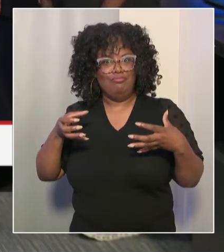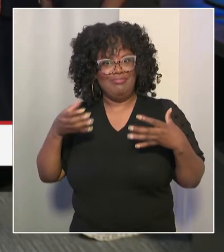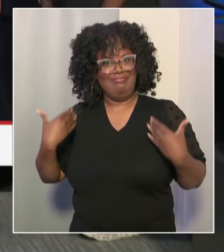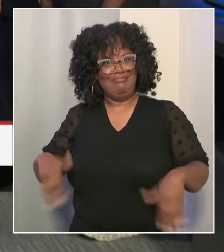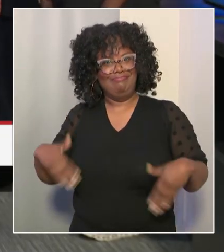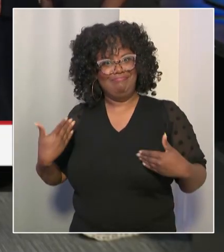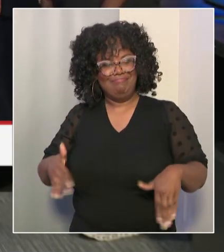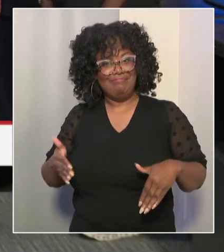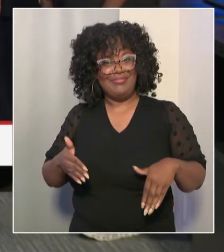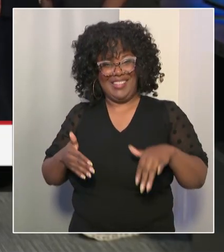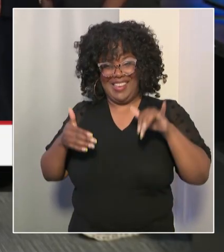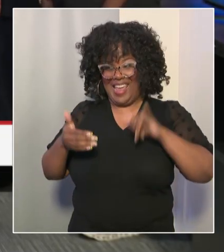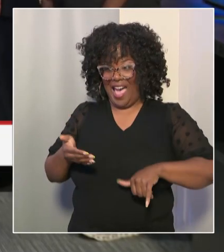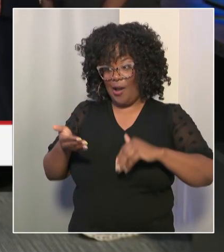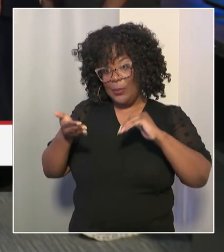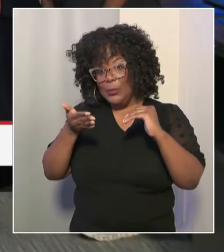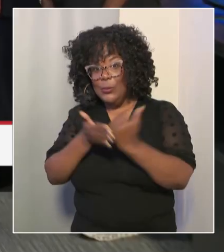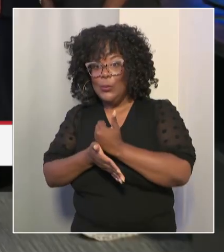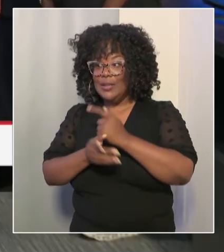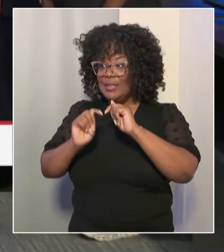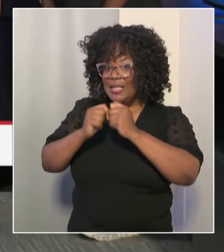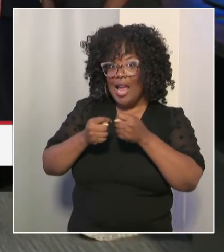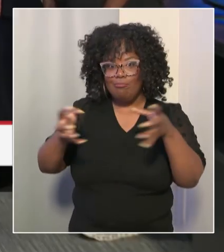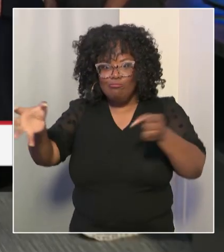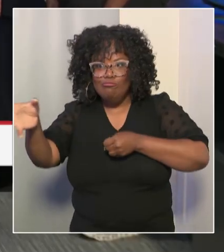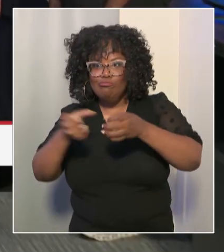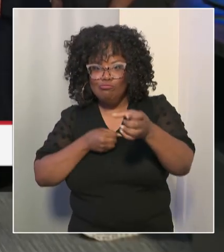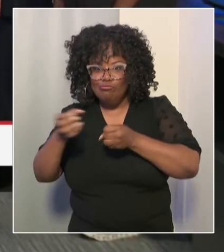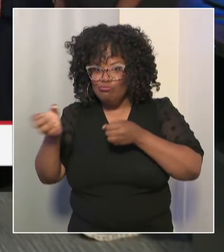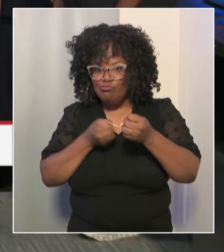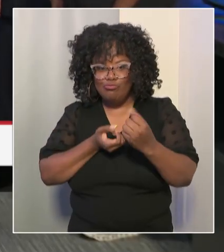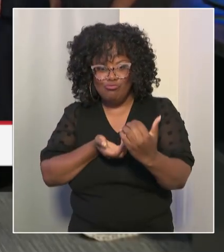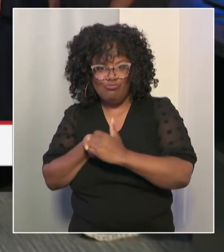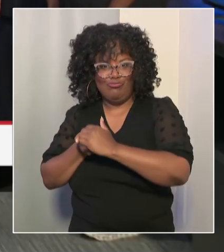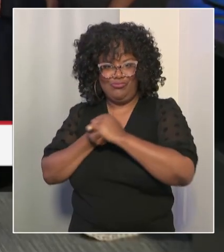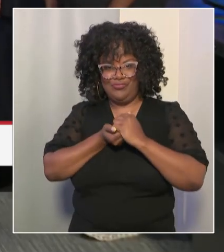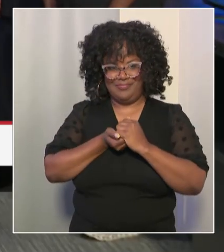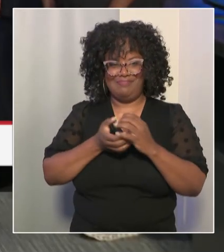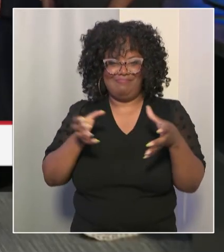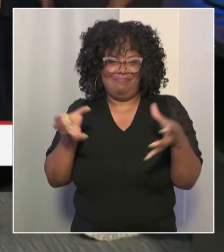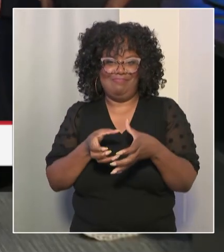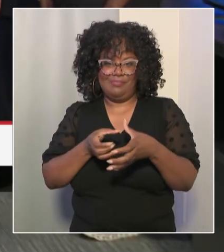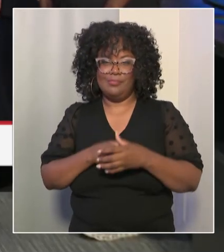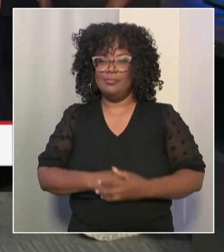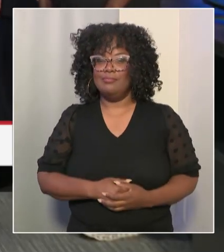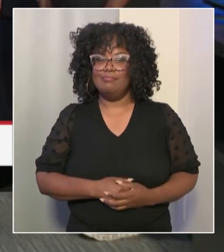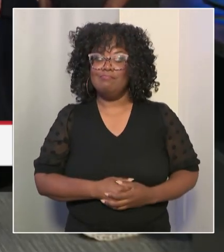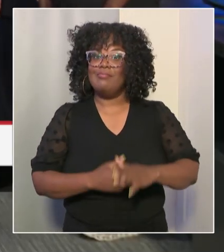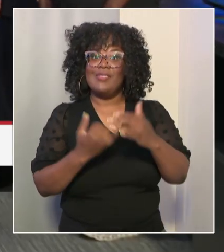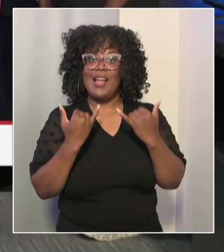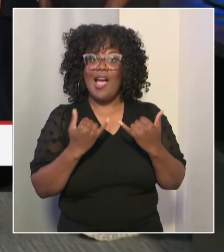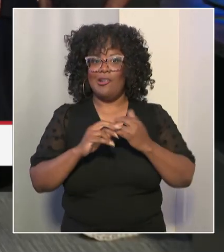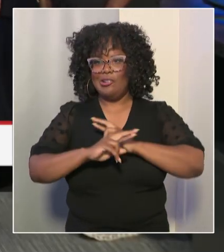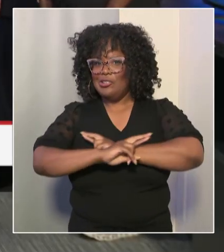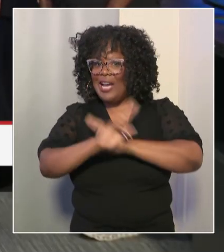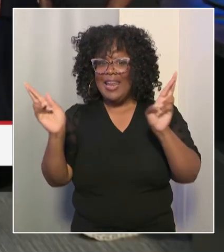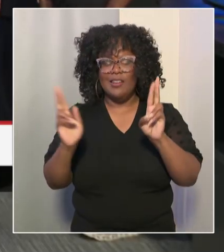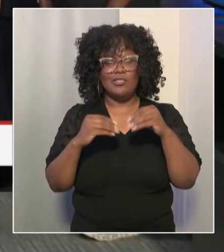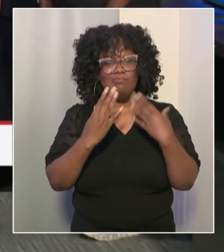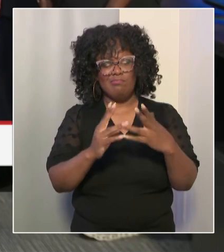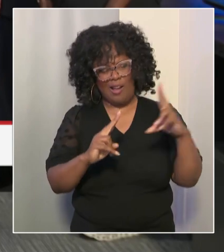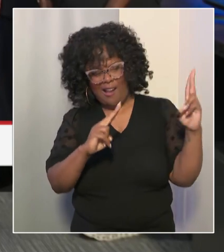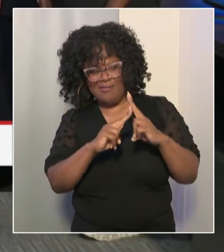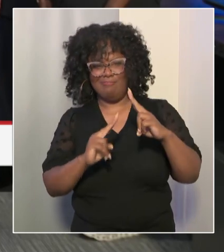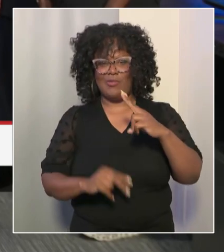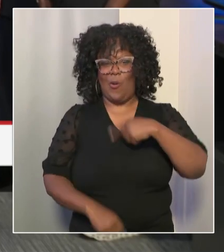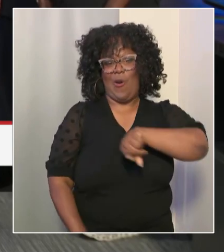celebrate not just this building, but the district's commitment to serve the public at the highest level, The district is only going to continue to grow, and we